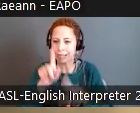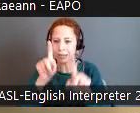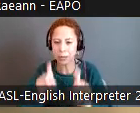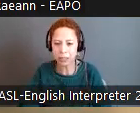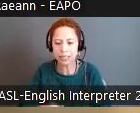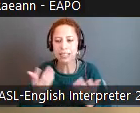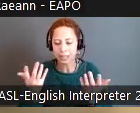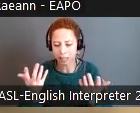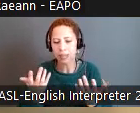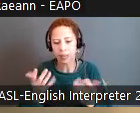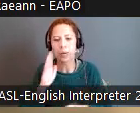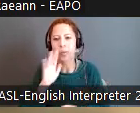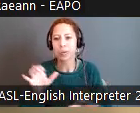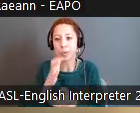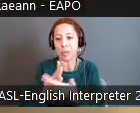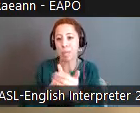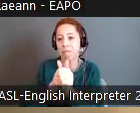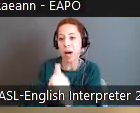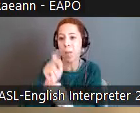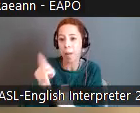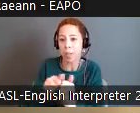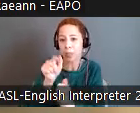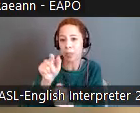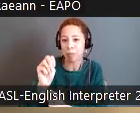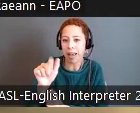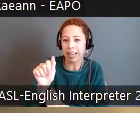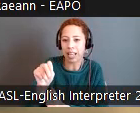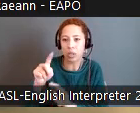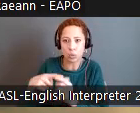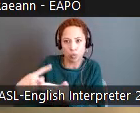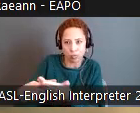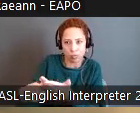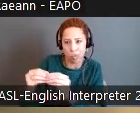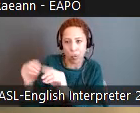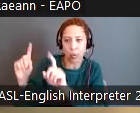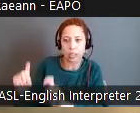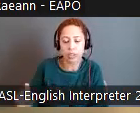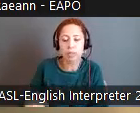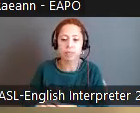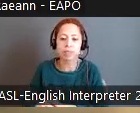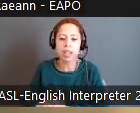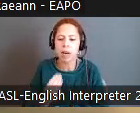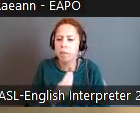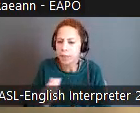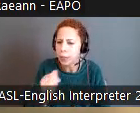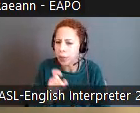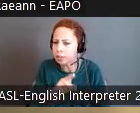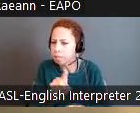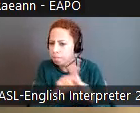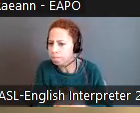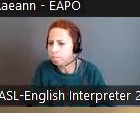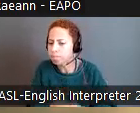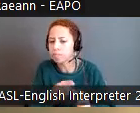have to do some follow-up with you, Megan, just to cover some of these excellent questions. There are a couple about how can a person include